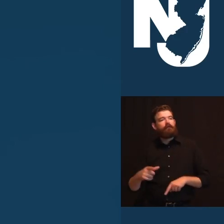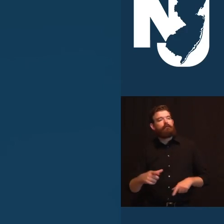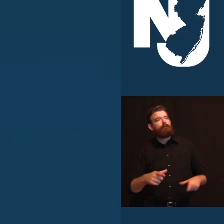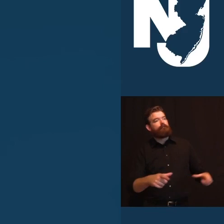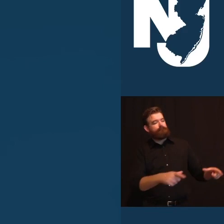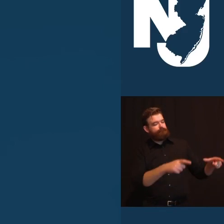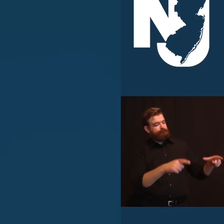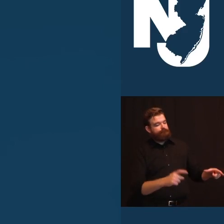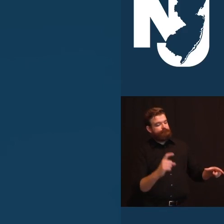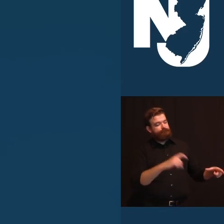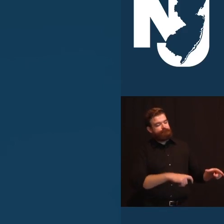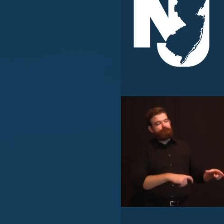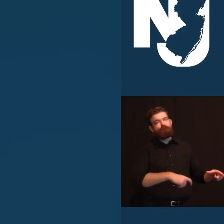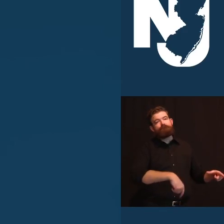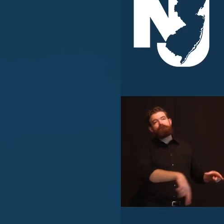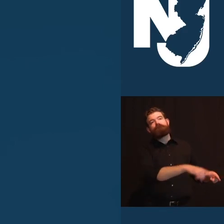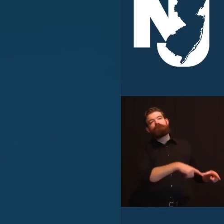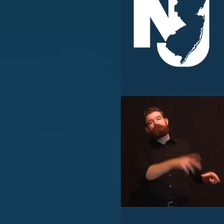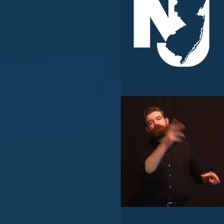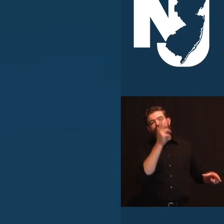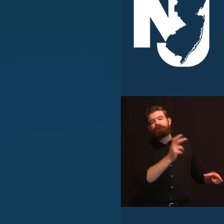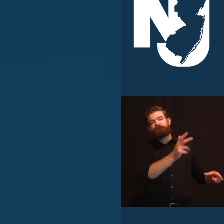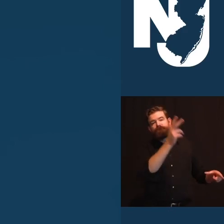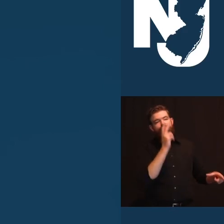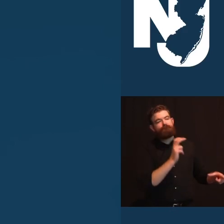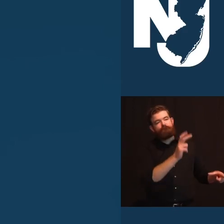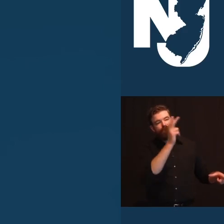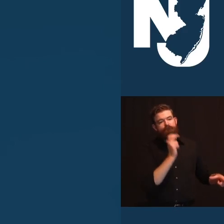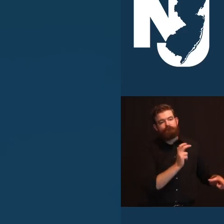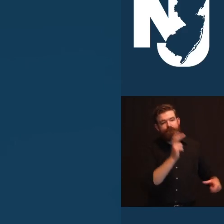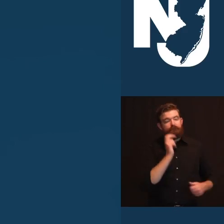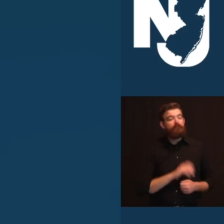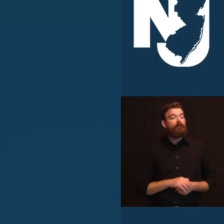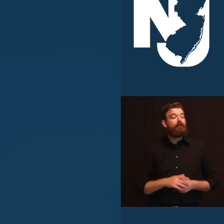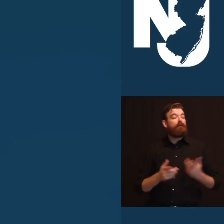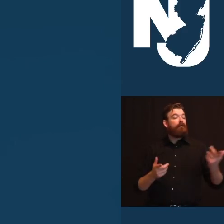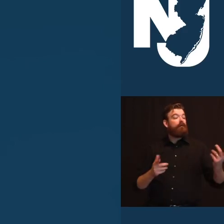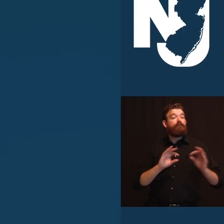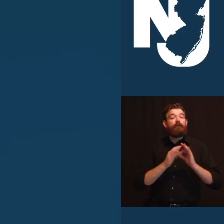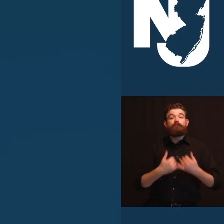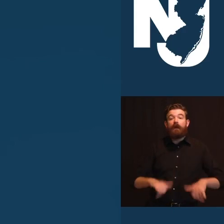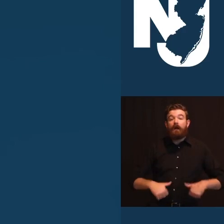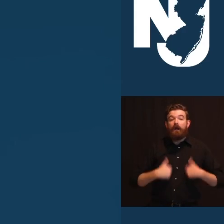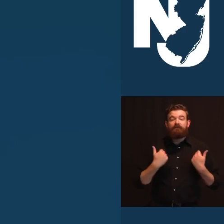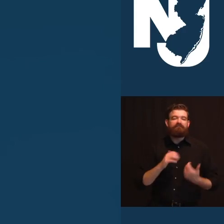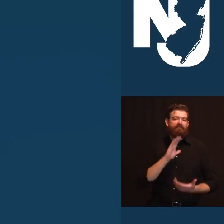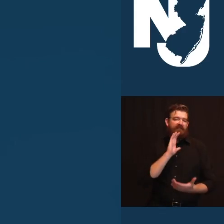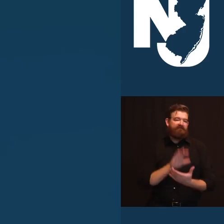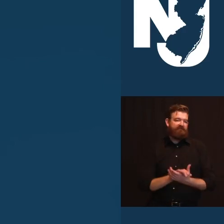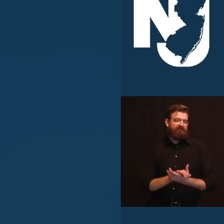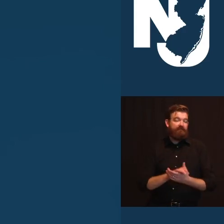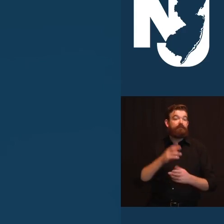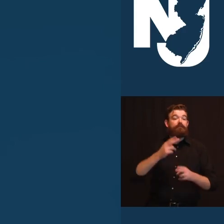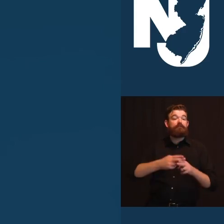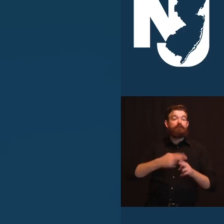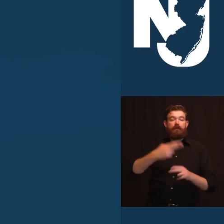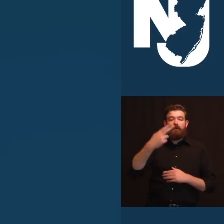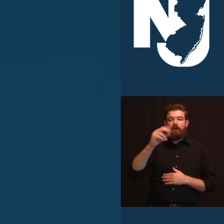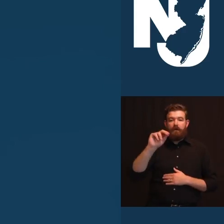wife, Honorée Quinn, and I had the great honor of speaking with Honorée and their children, Aisling, Honorée,